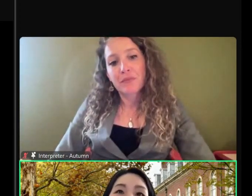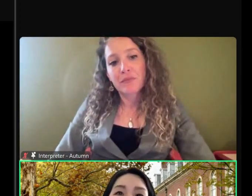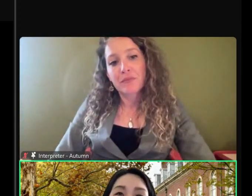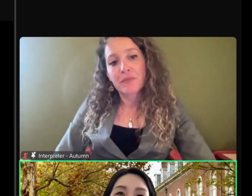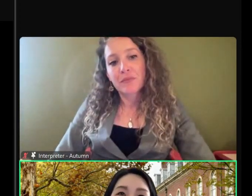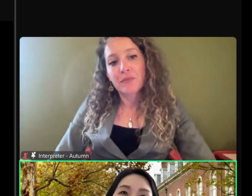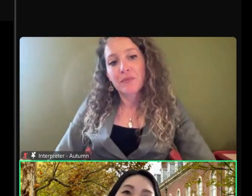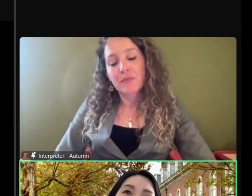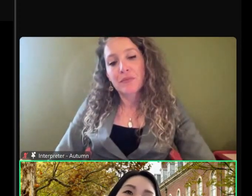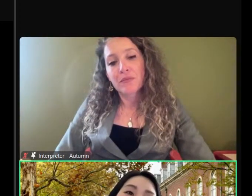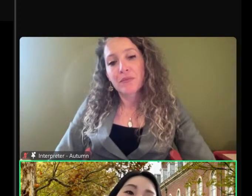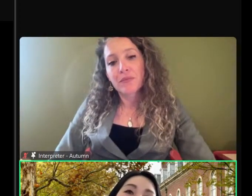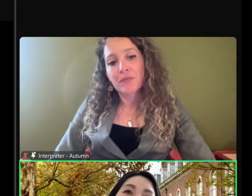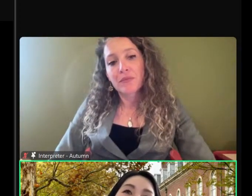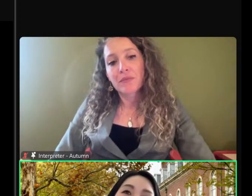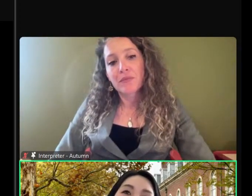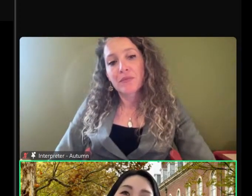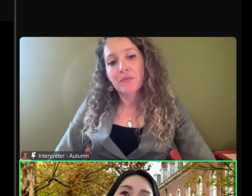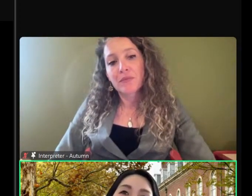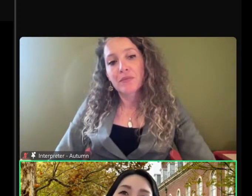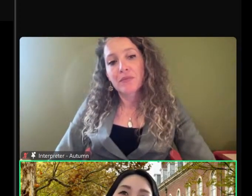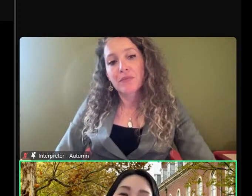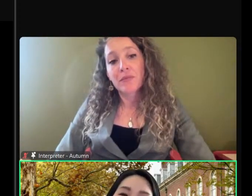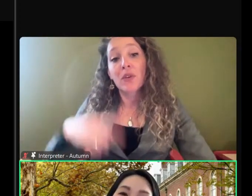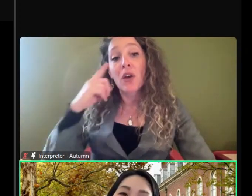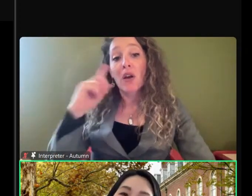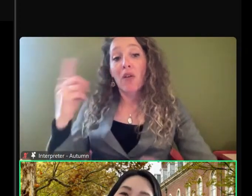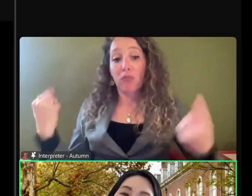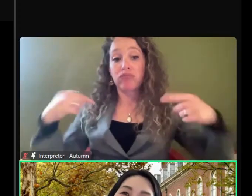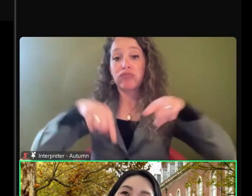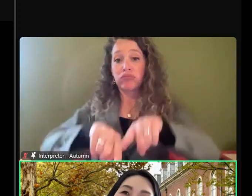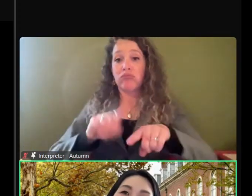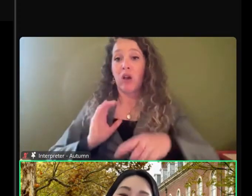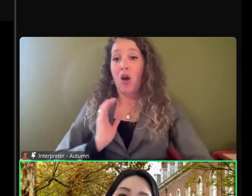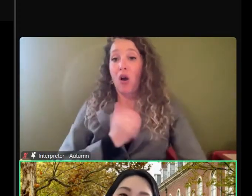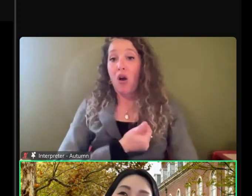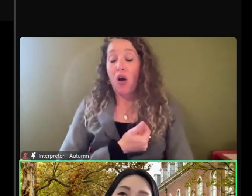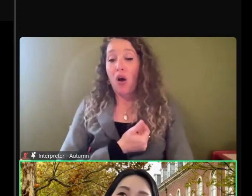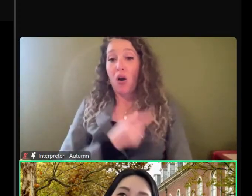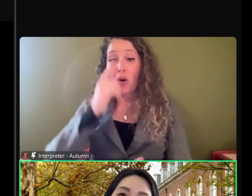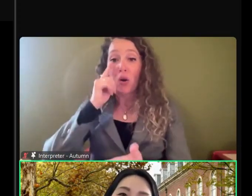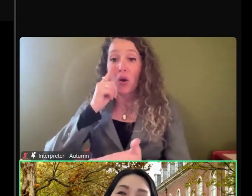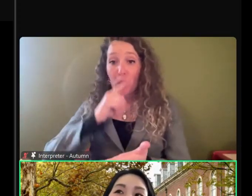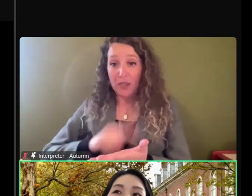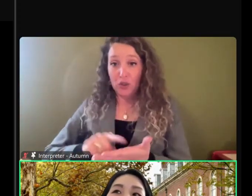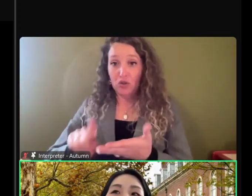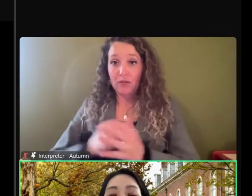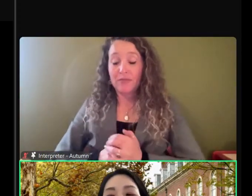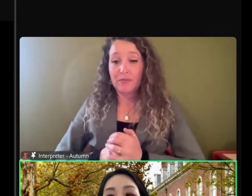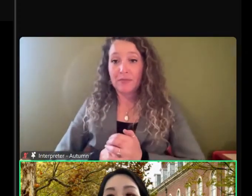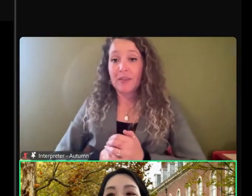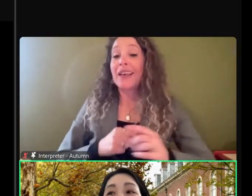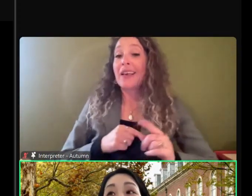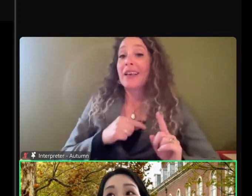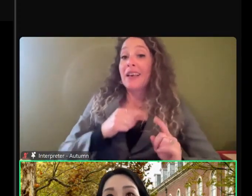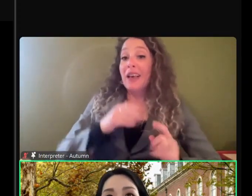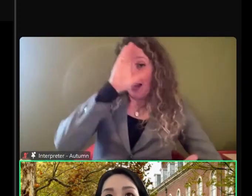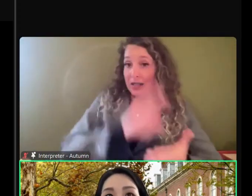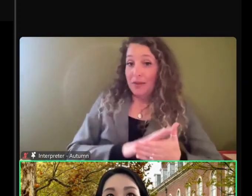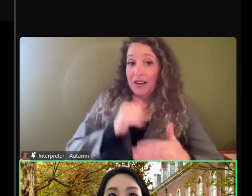Given the intersection between our research fields, his in accessible computing and mine in